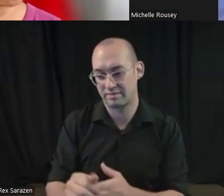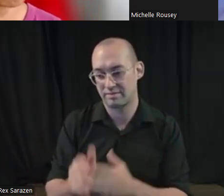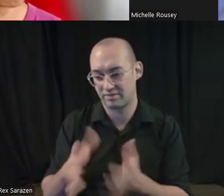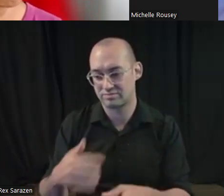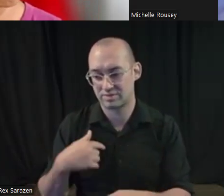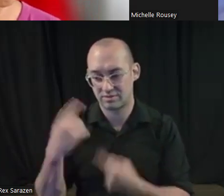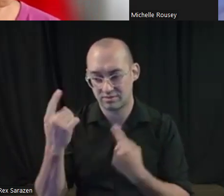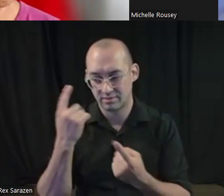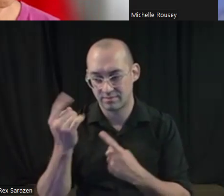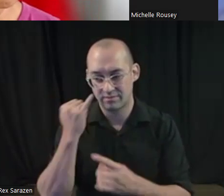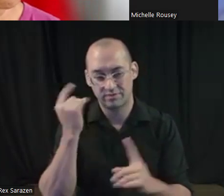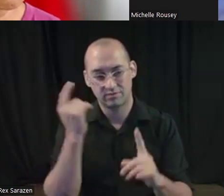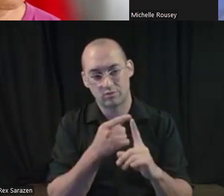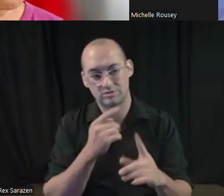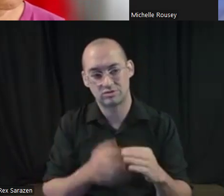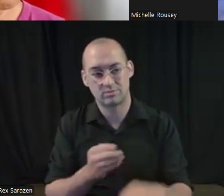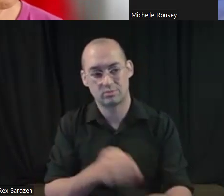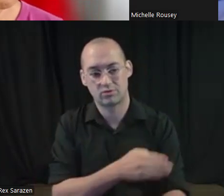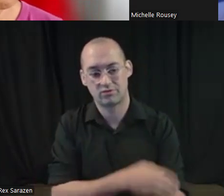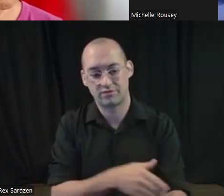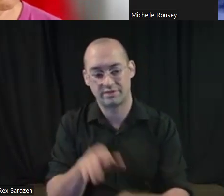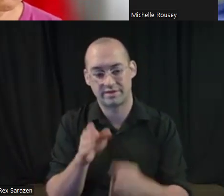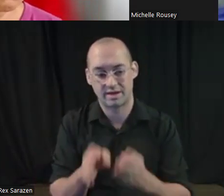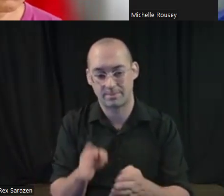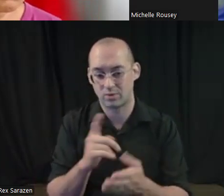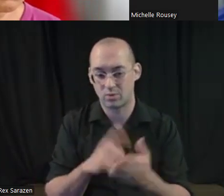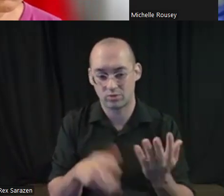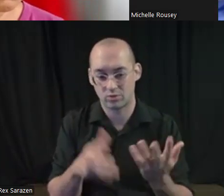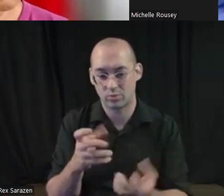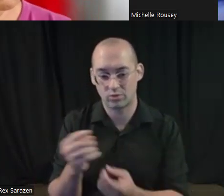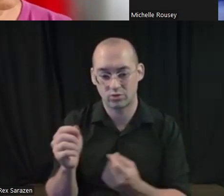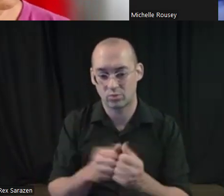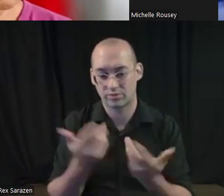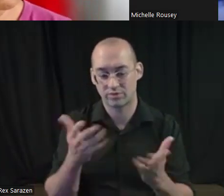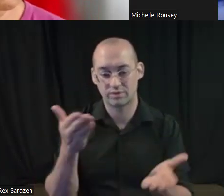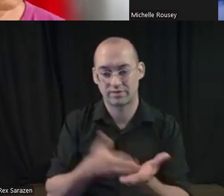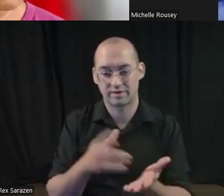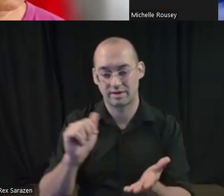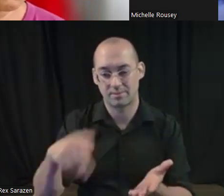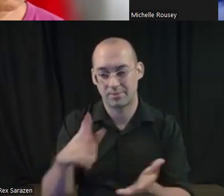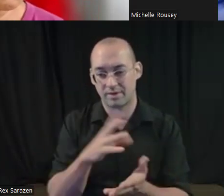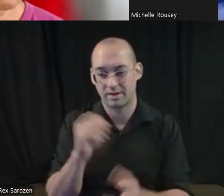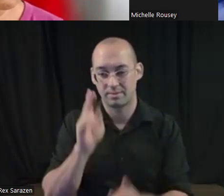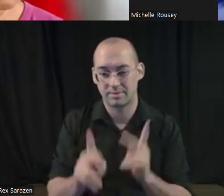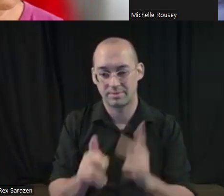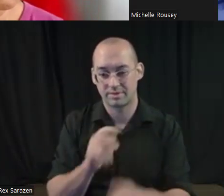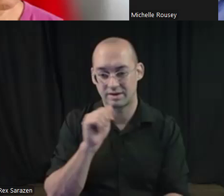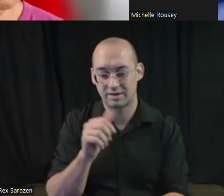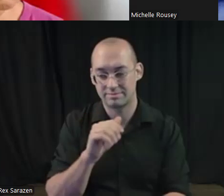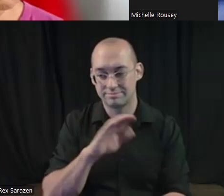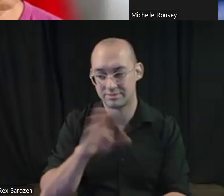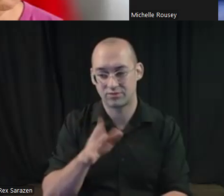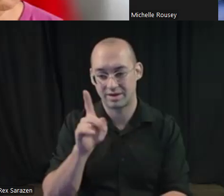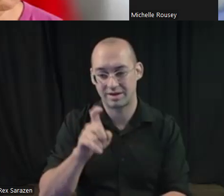the goal is to improve gaps in care, what do you intend to do with the existing gaps and the people who never asked to be responsible